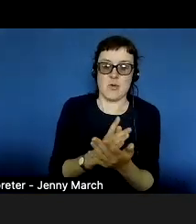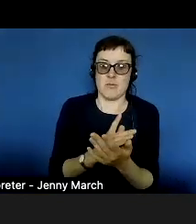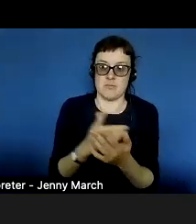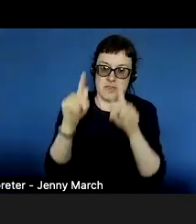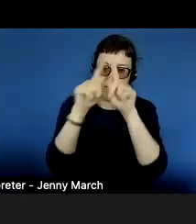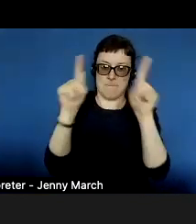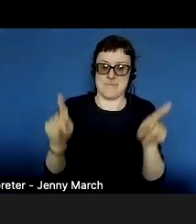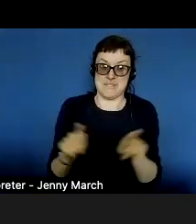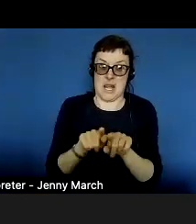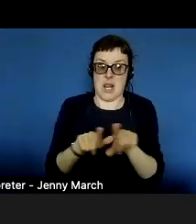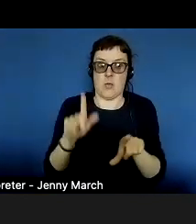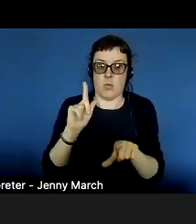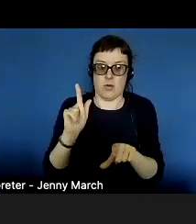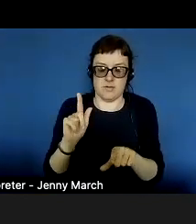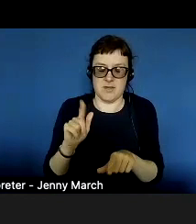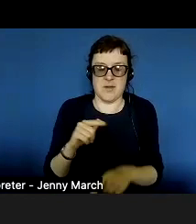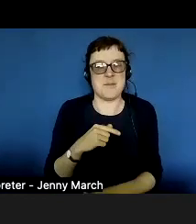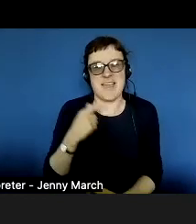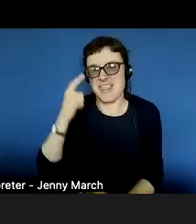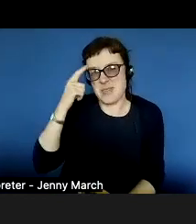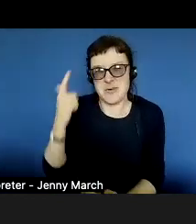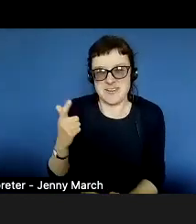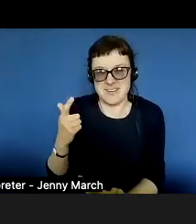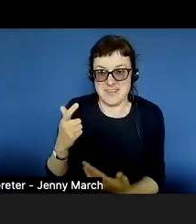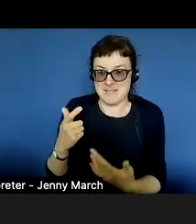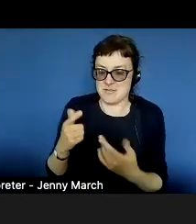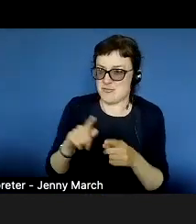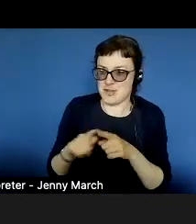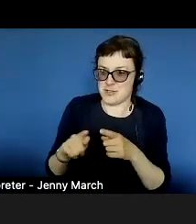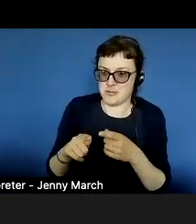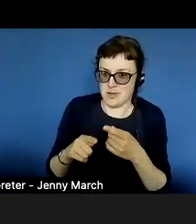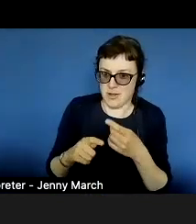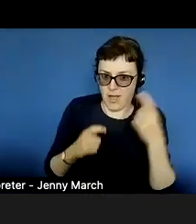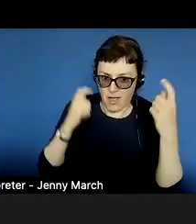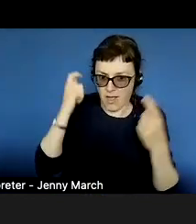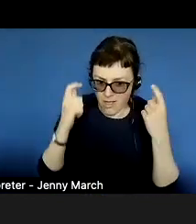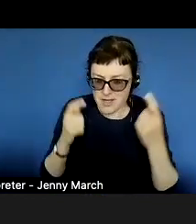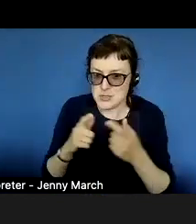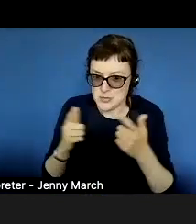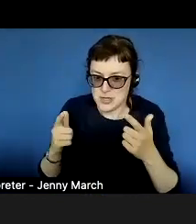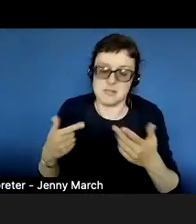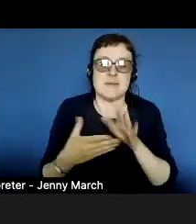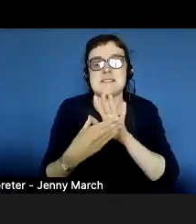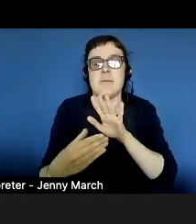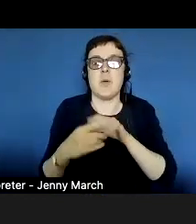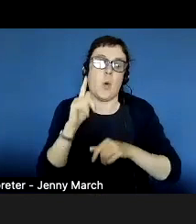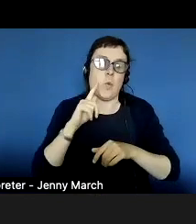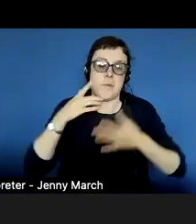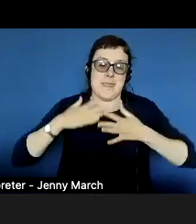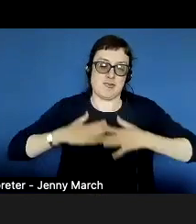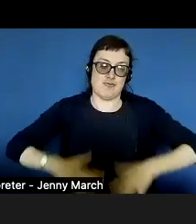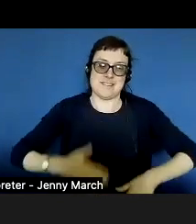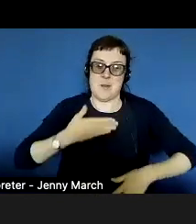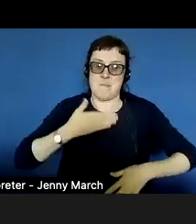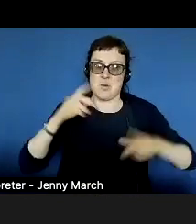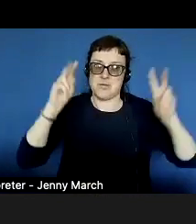Yeah. But even then we were worried about interpreting too much. So we'd be like, untitled woman in a dress, but then we're just using